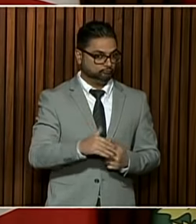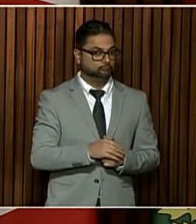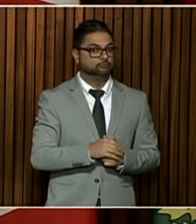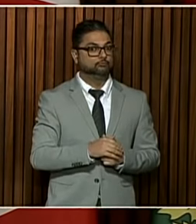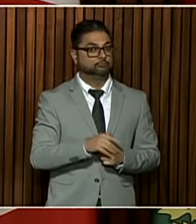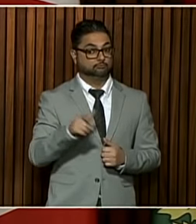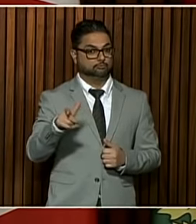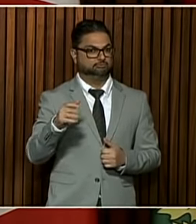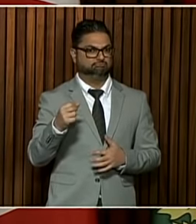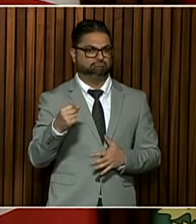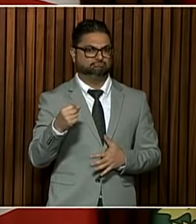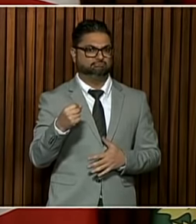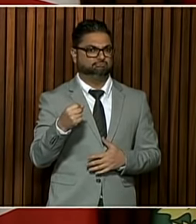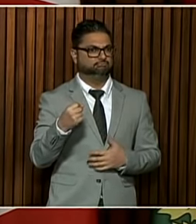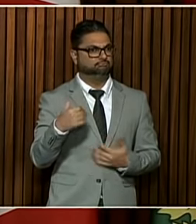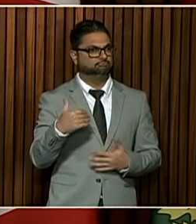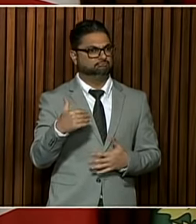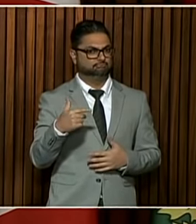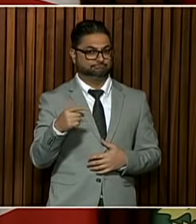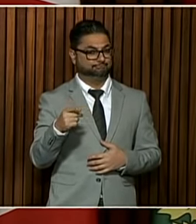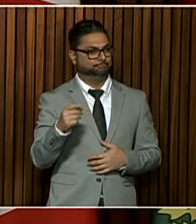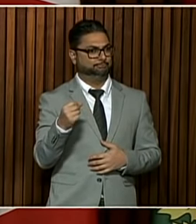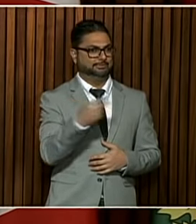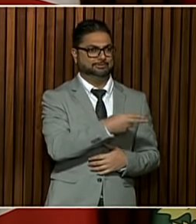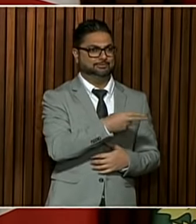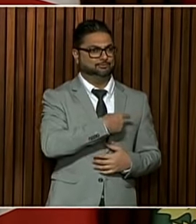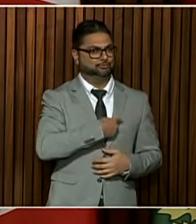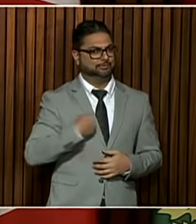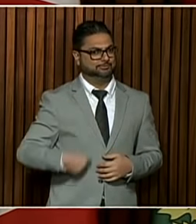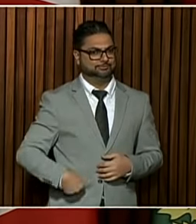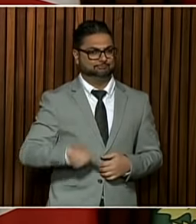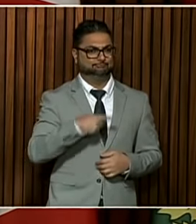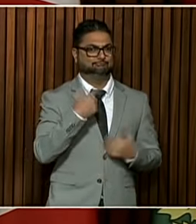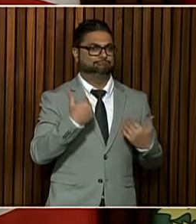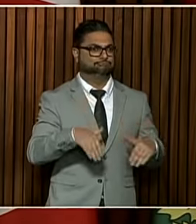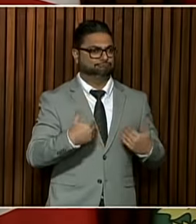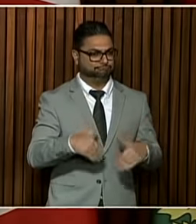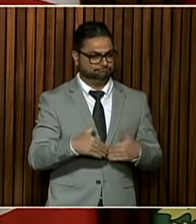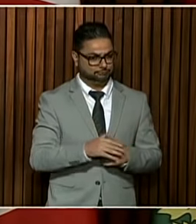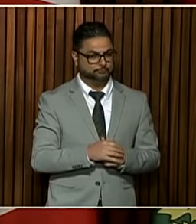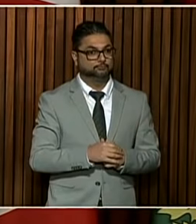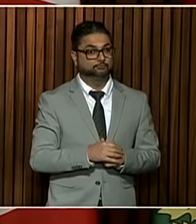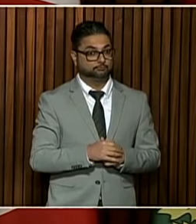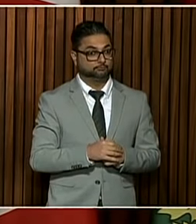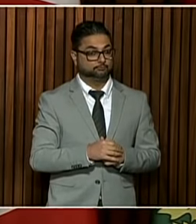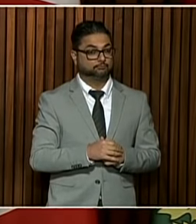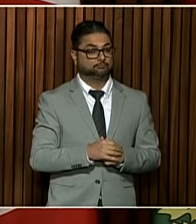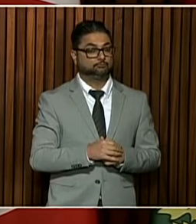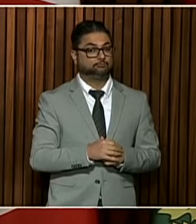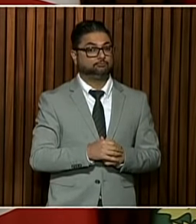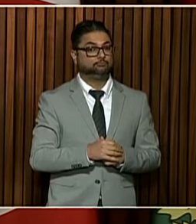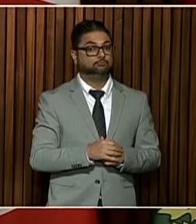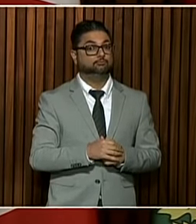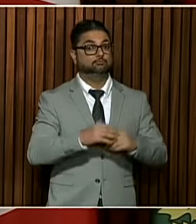81,394 cases. The second most common destination was Europe.